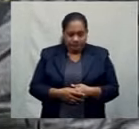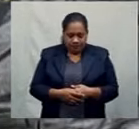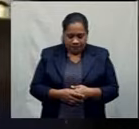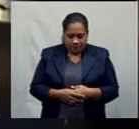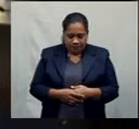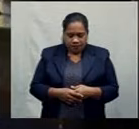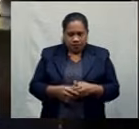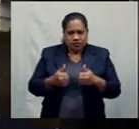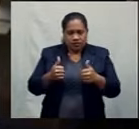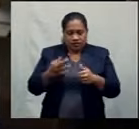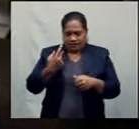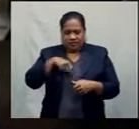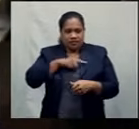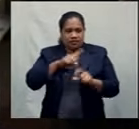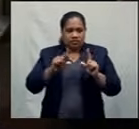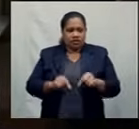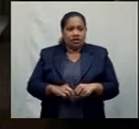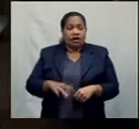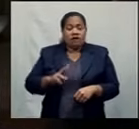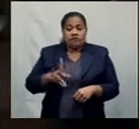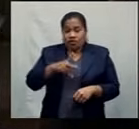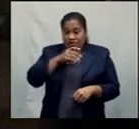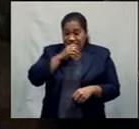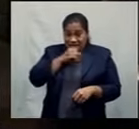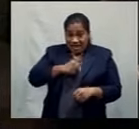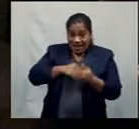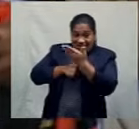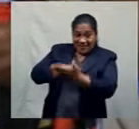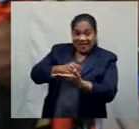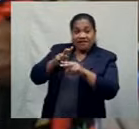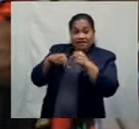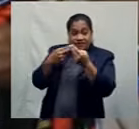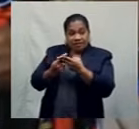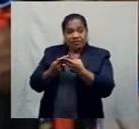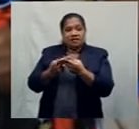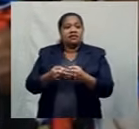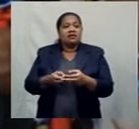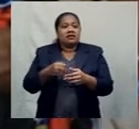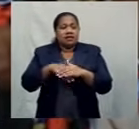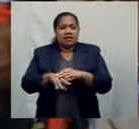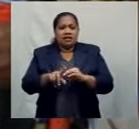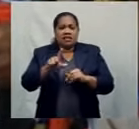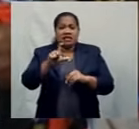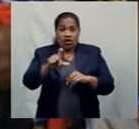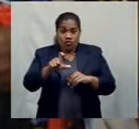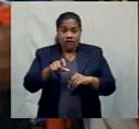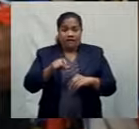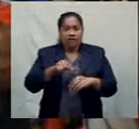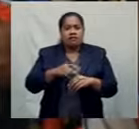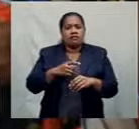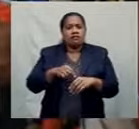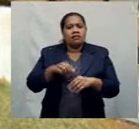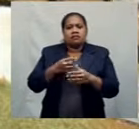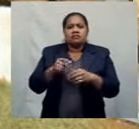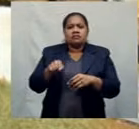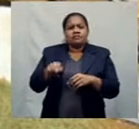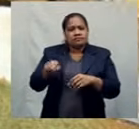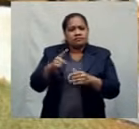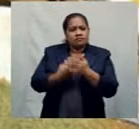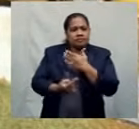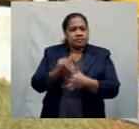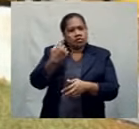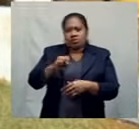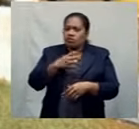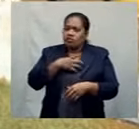that. For Amena Wola Wola and his family in Nakasa Wele Ista Konrobe, the installation of the system means no more